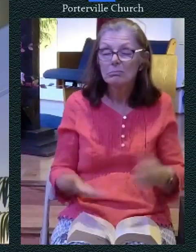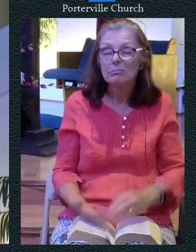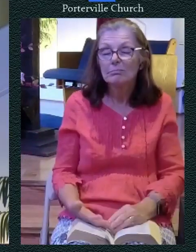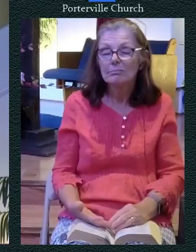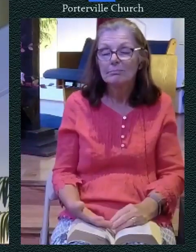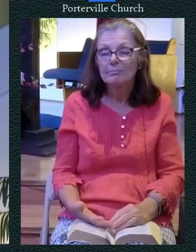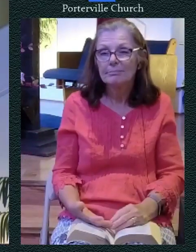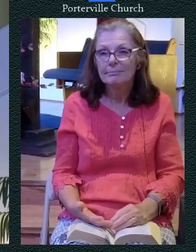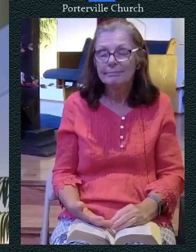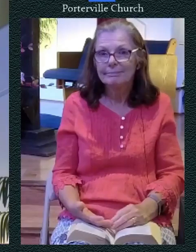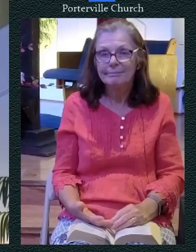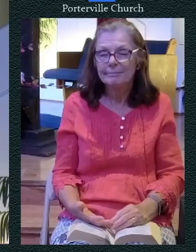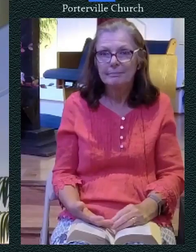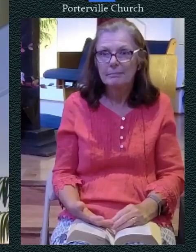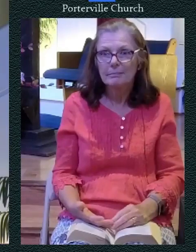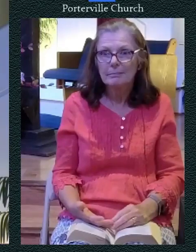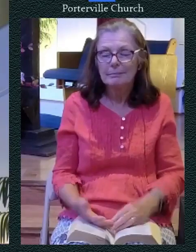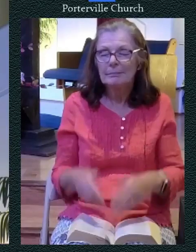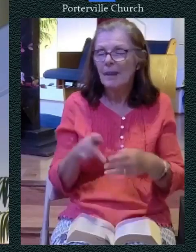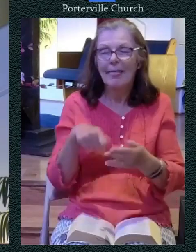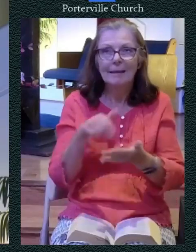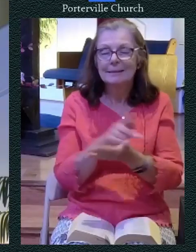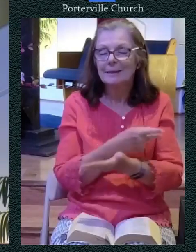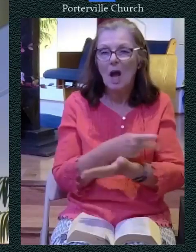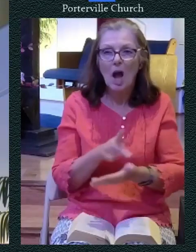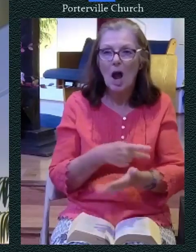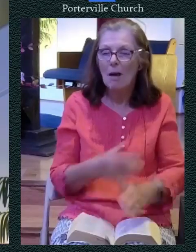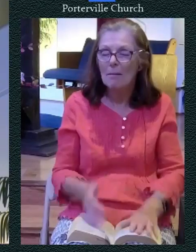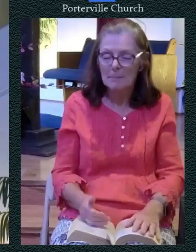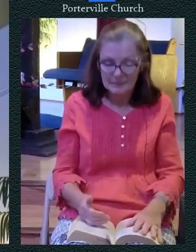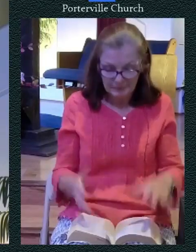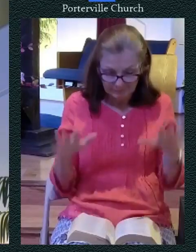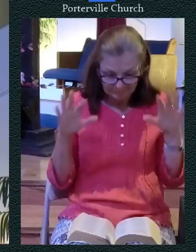So there it is, the psalm as a whole.